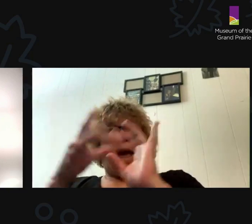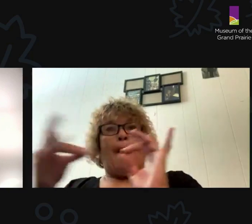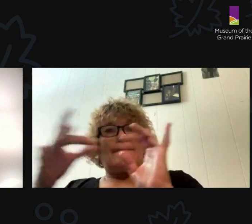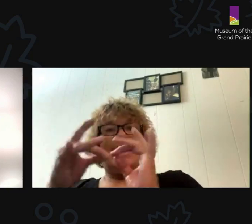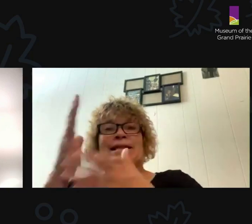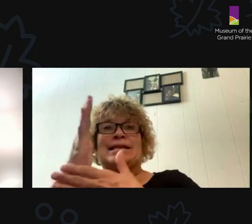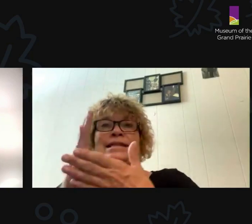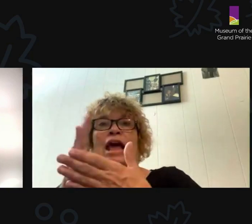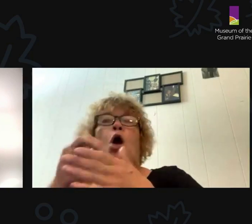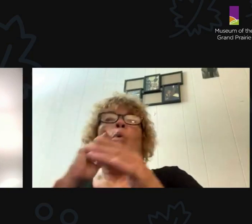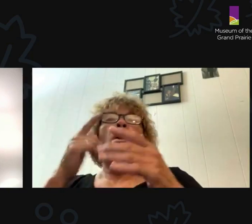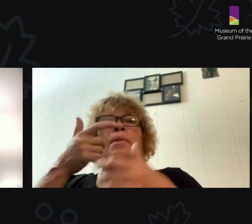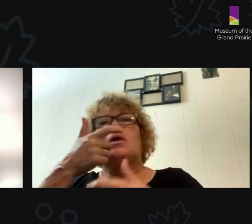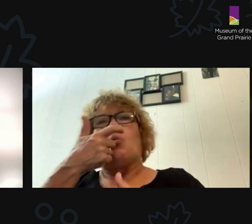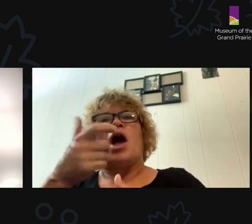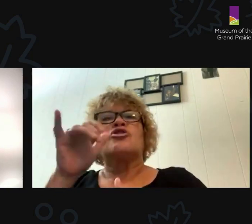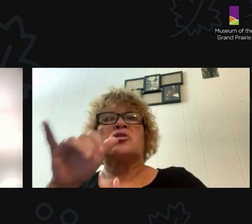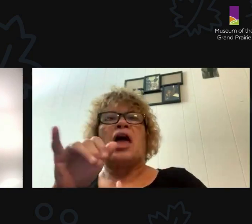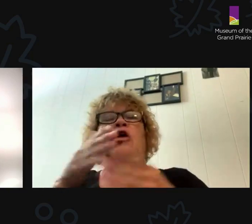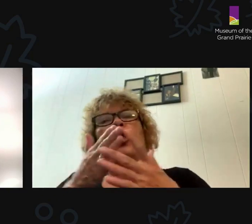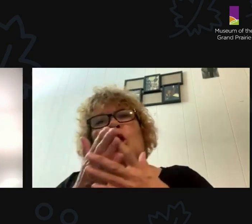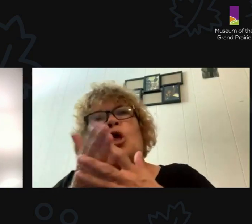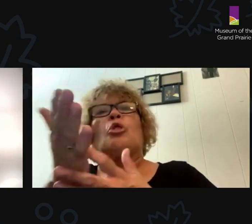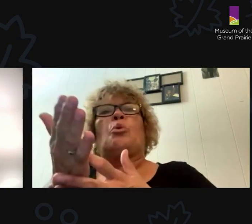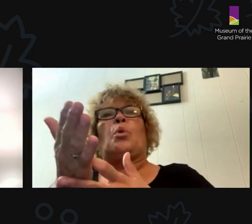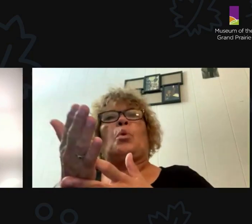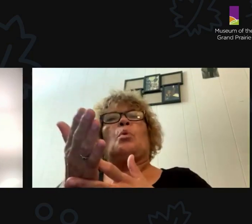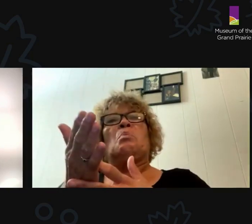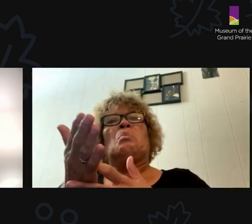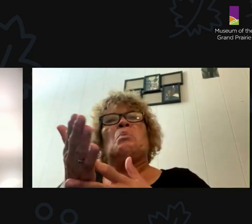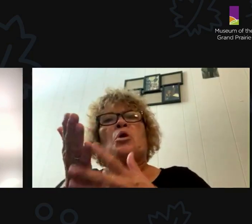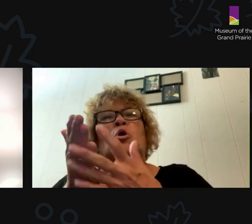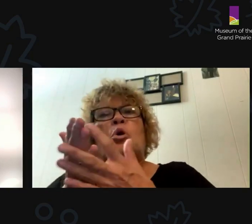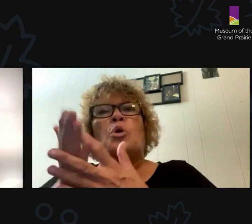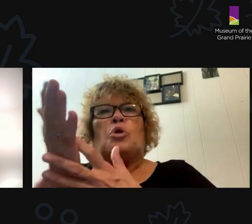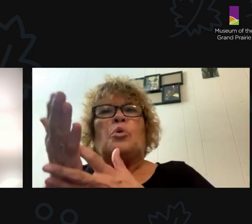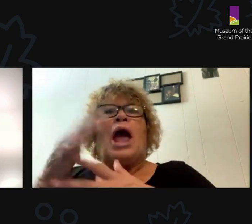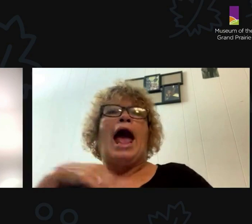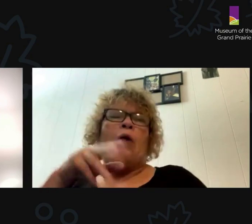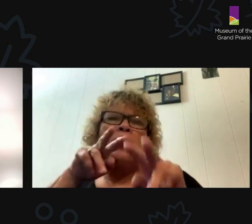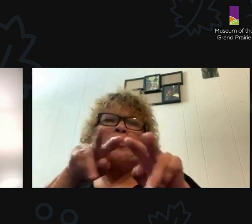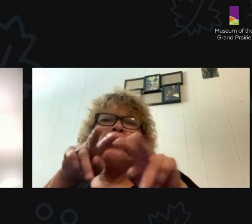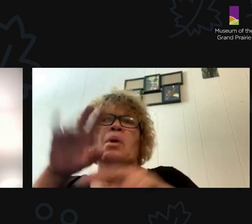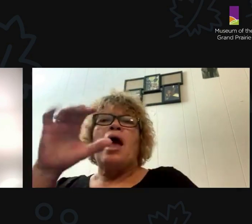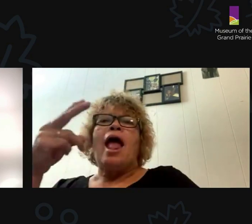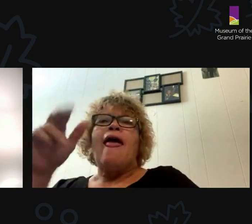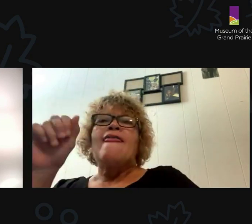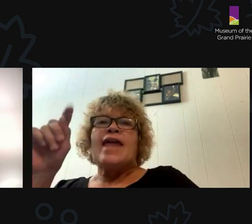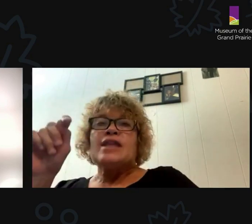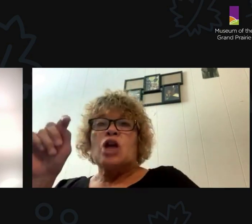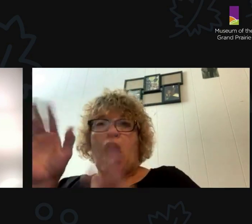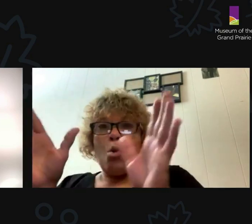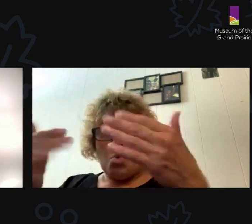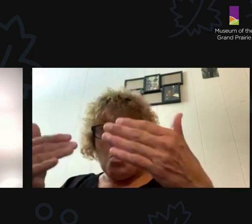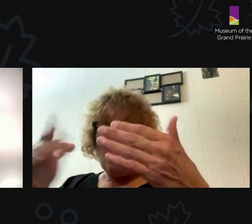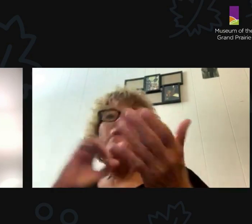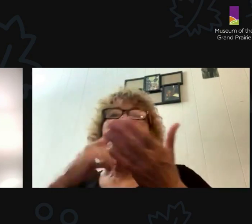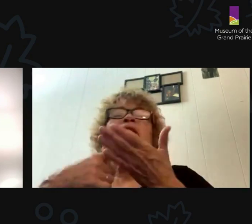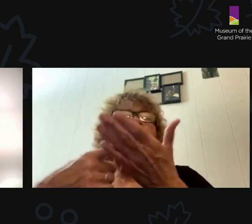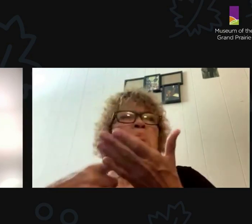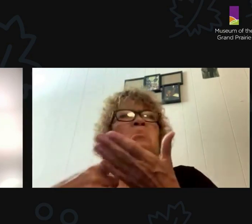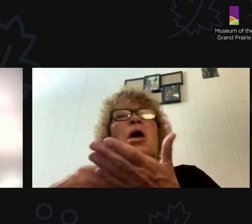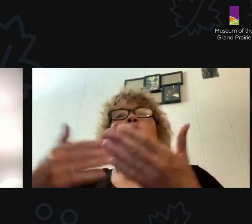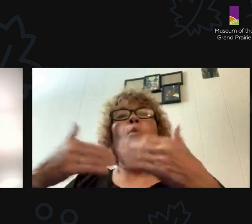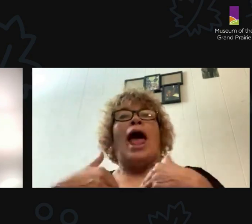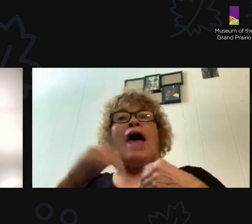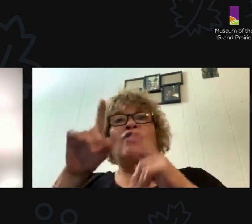be monitoring that throughout the chat or throughout the, I'll be monitoring the chat throughout the program, sorry. And then we'll have a Q&A session at